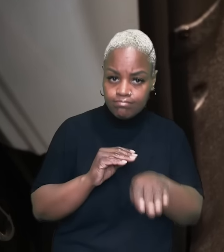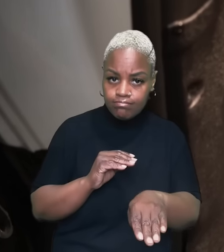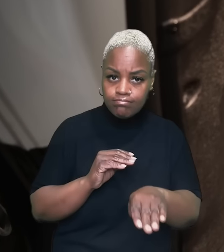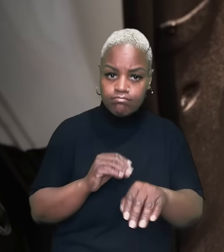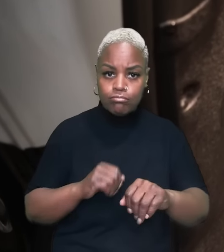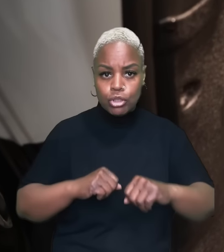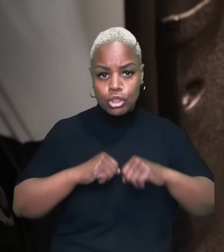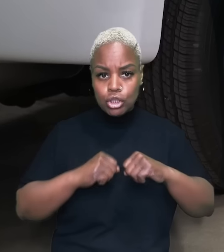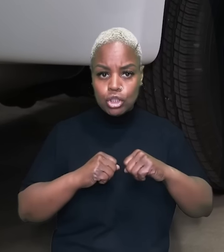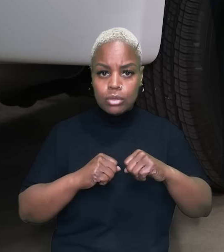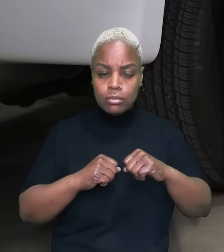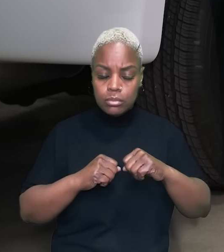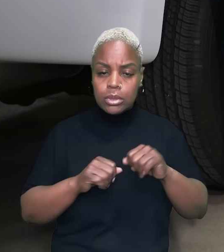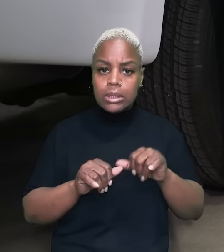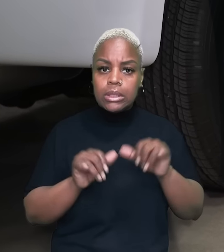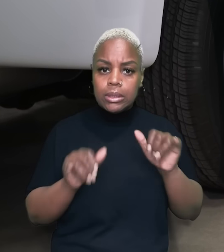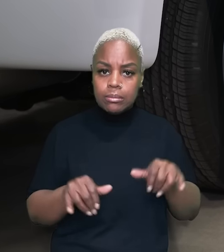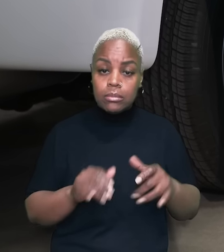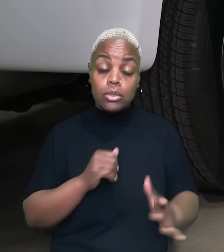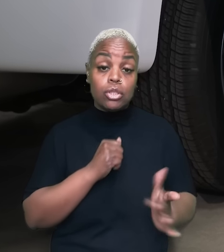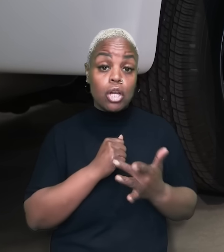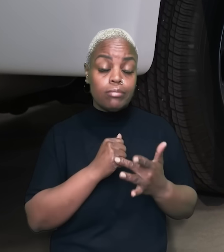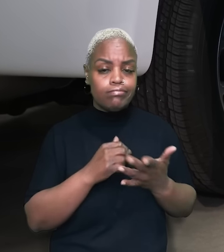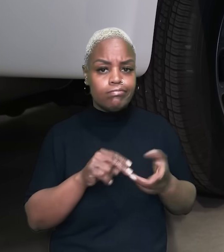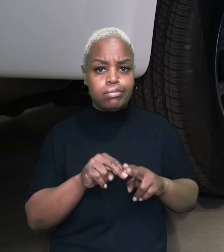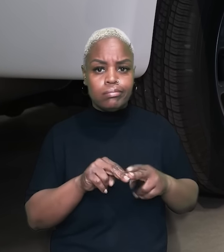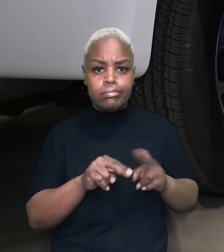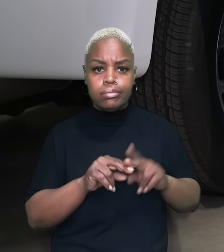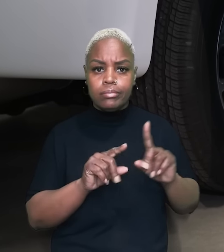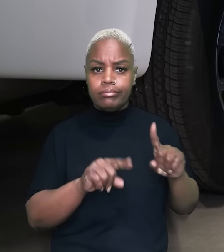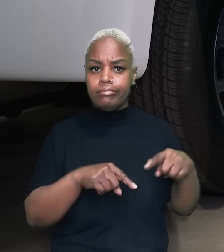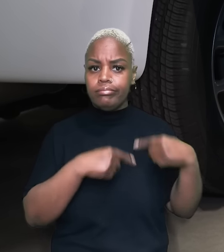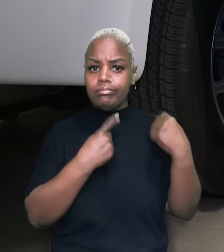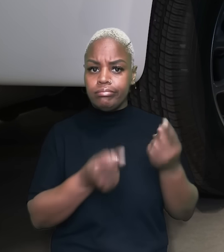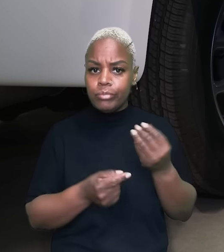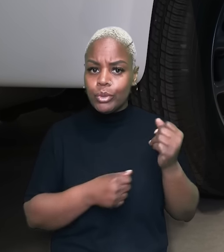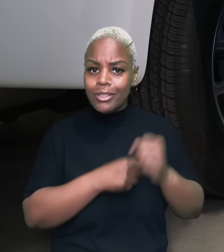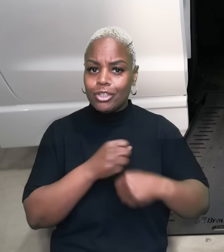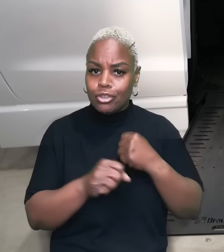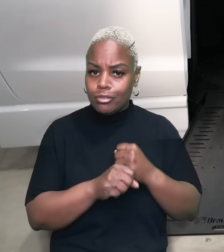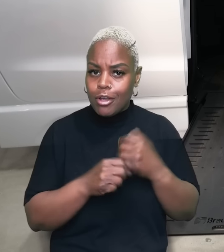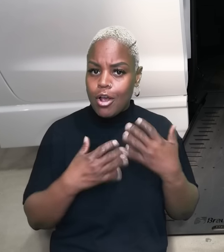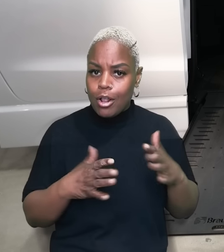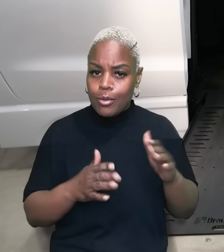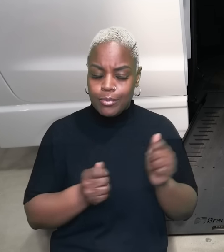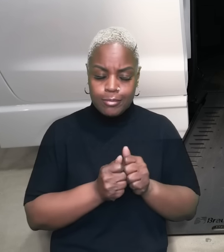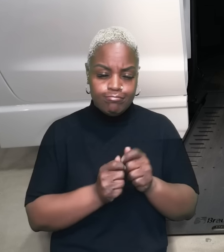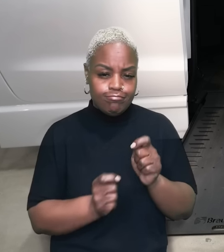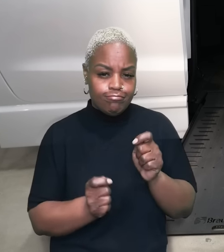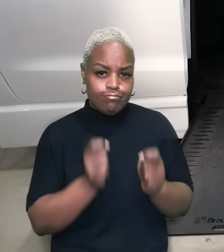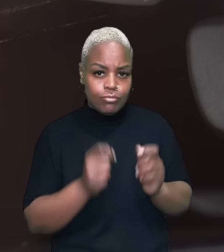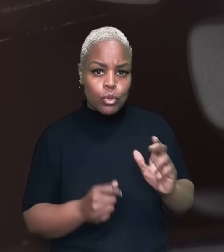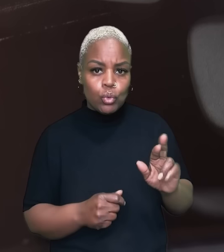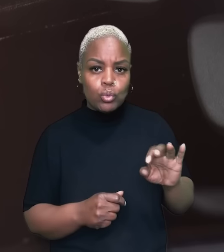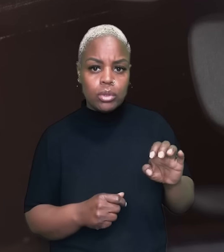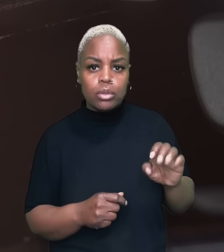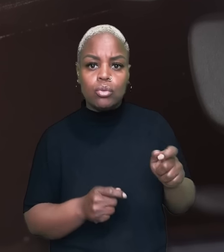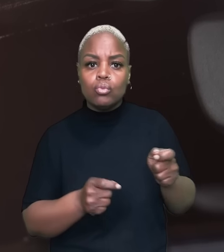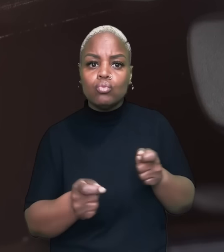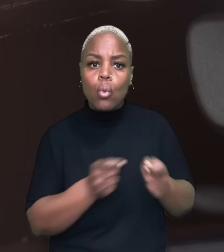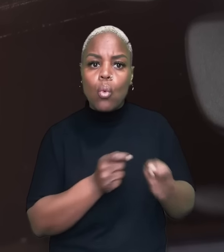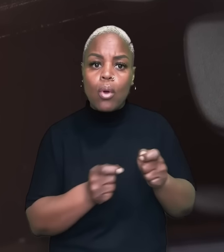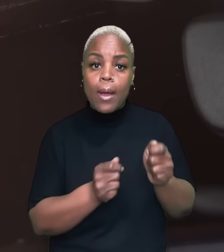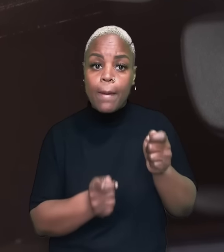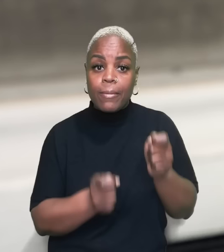systems. Technology has increased tremendously in the last few years with adaptive cruise control,